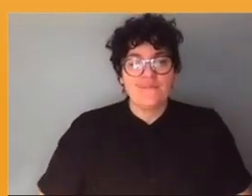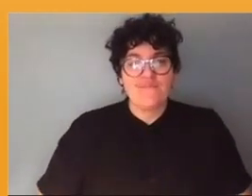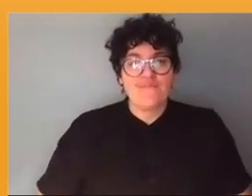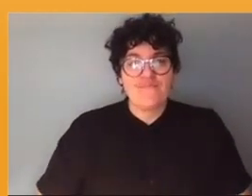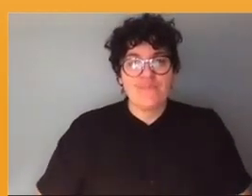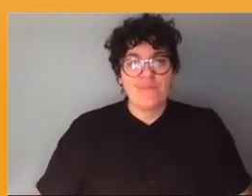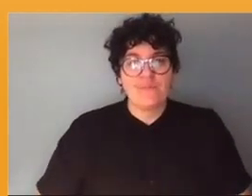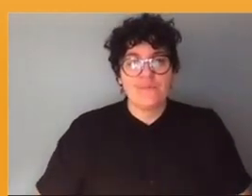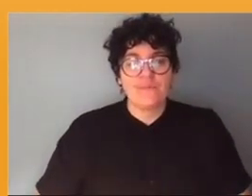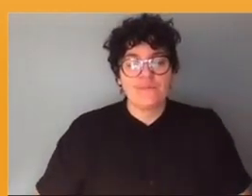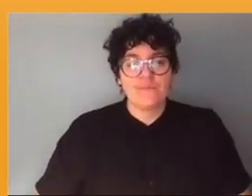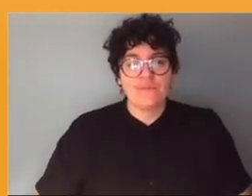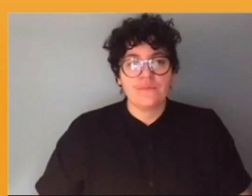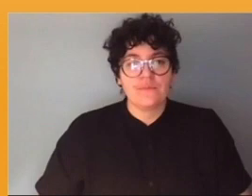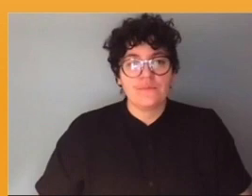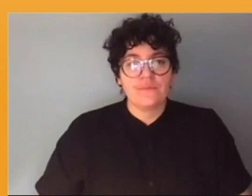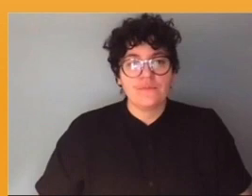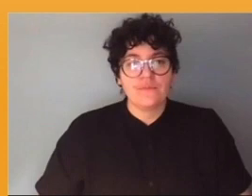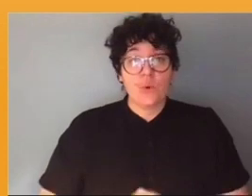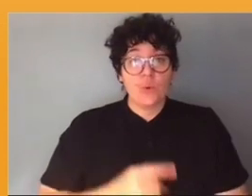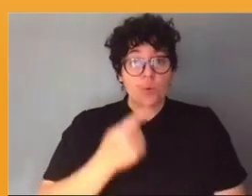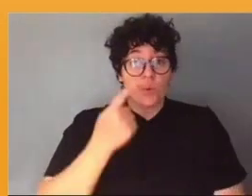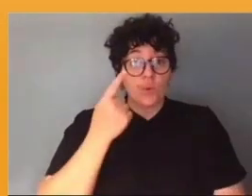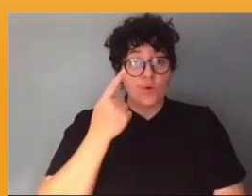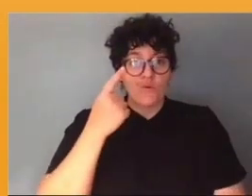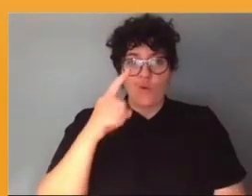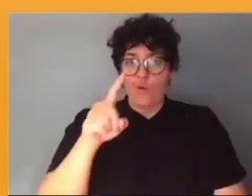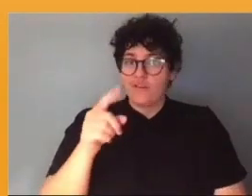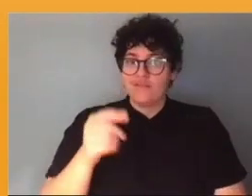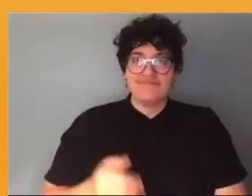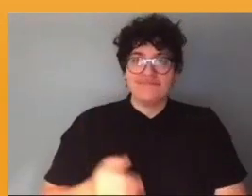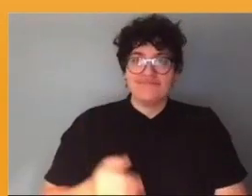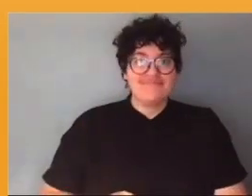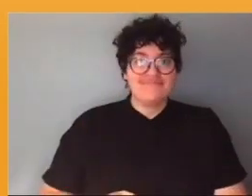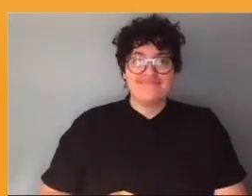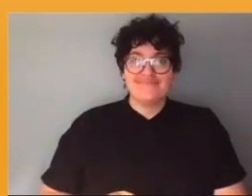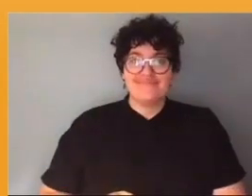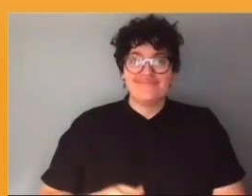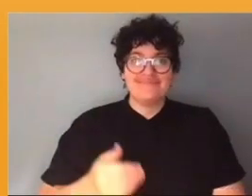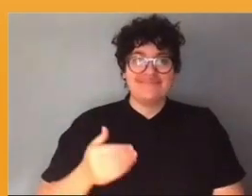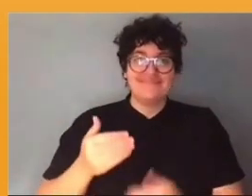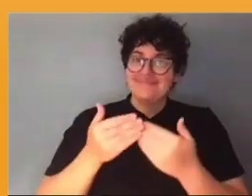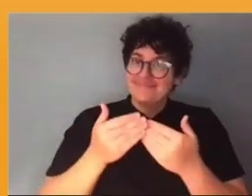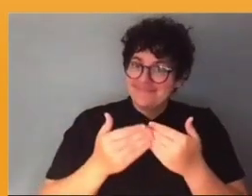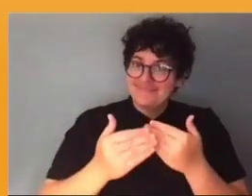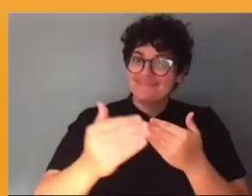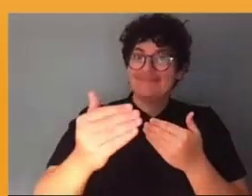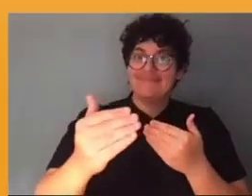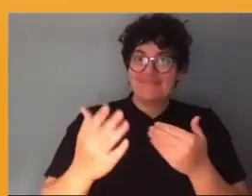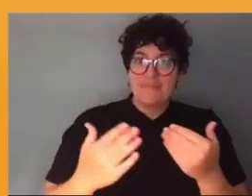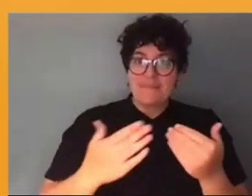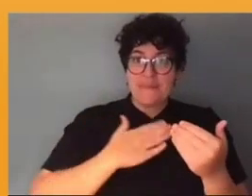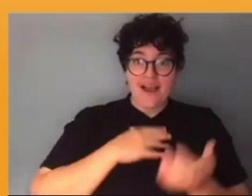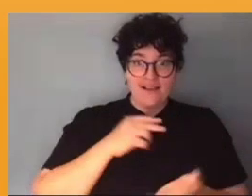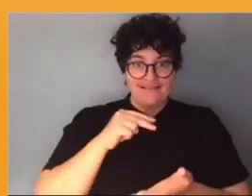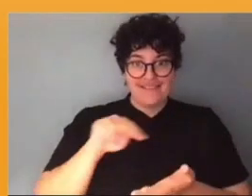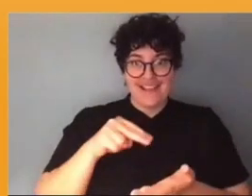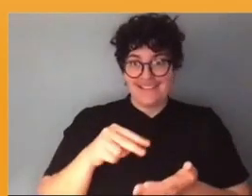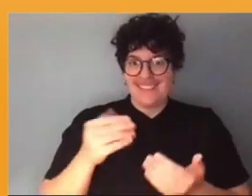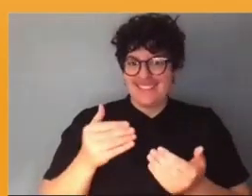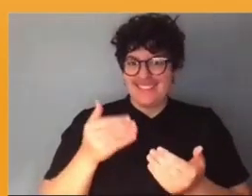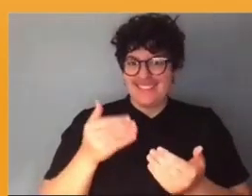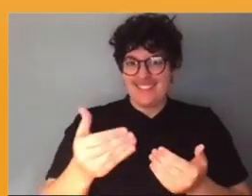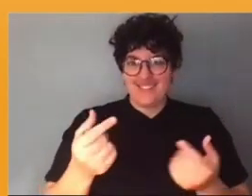my thing for the next phase of my dancing is